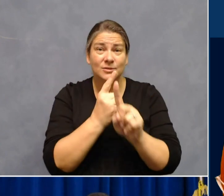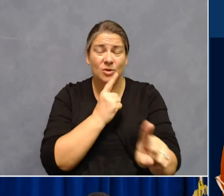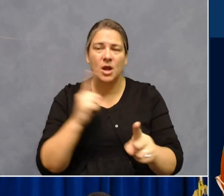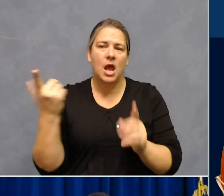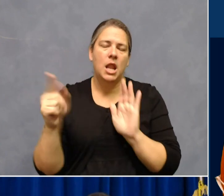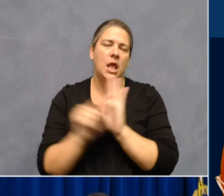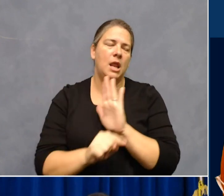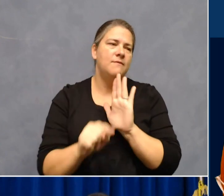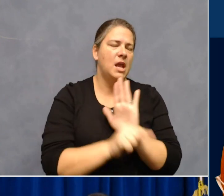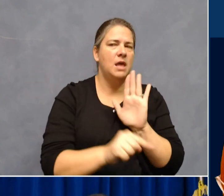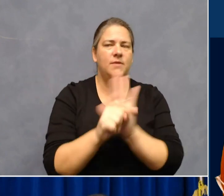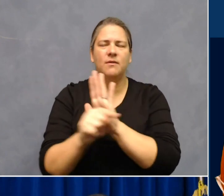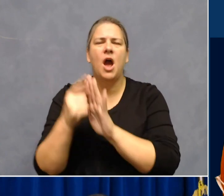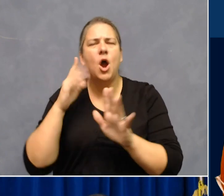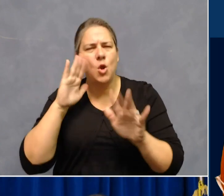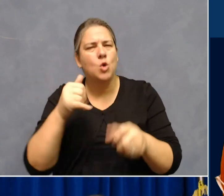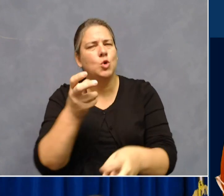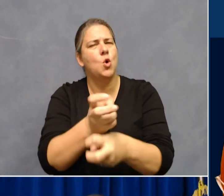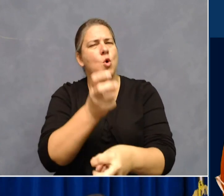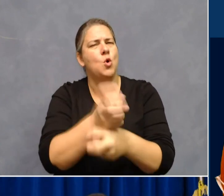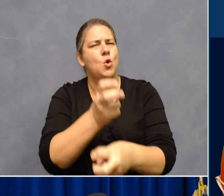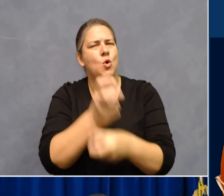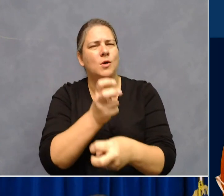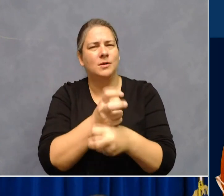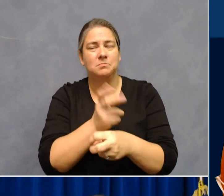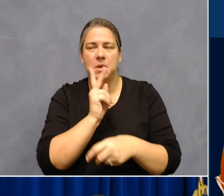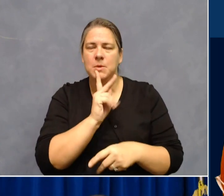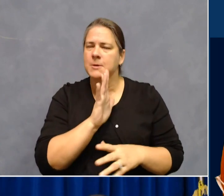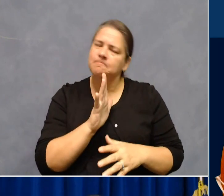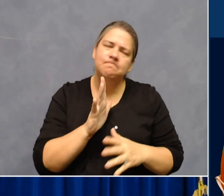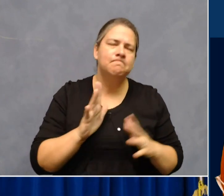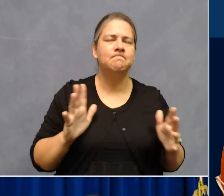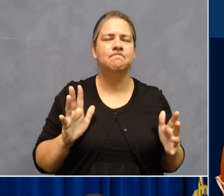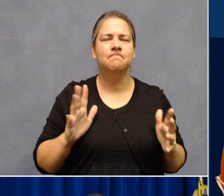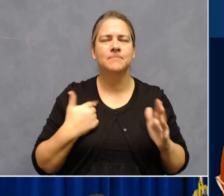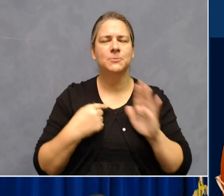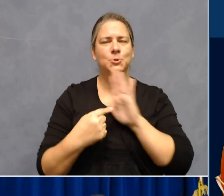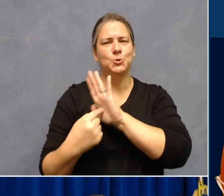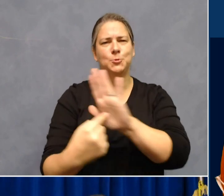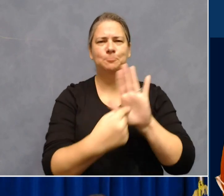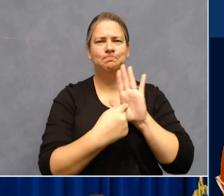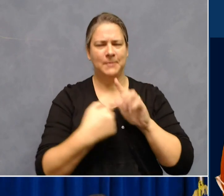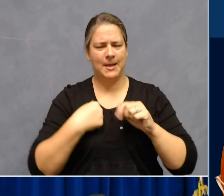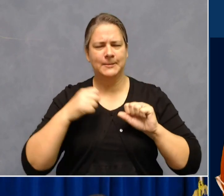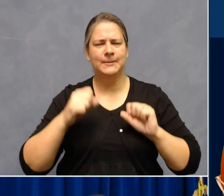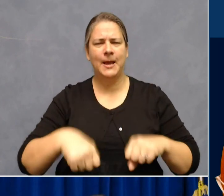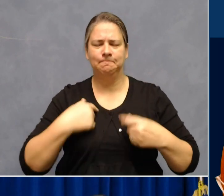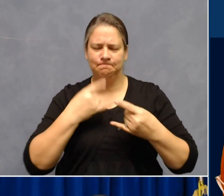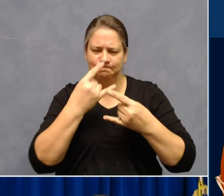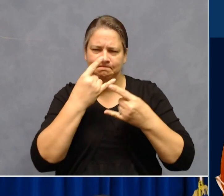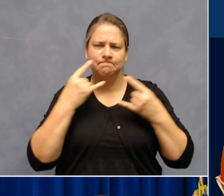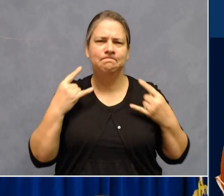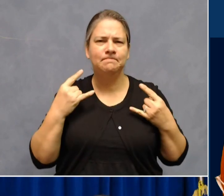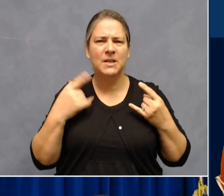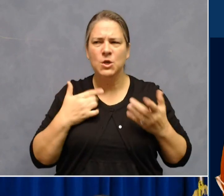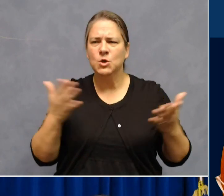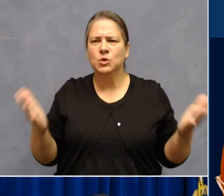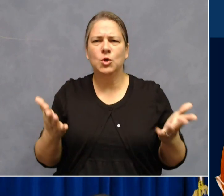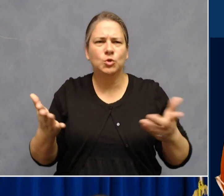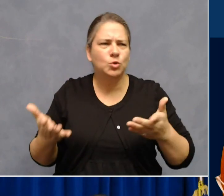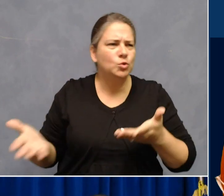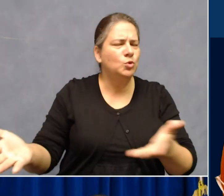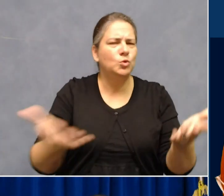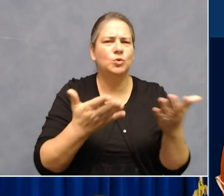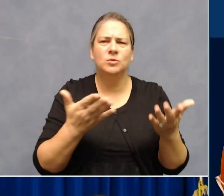every person who's out there doing it right is noticed by other people. And maybe we can encourage more people to come along and to save lives and to